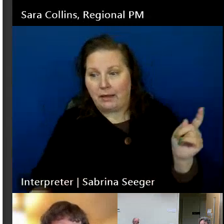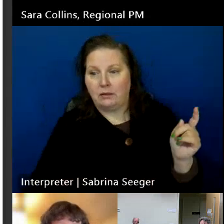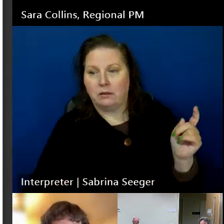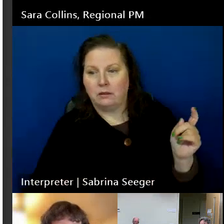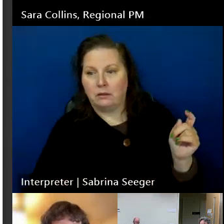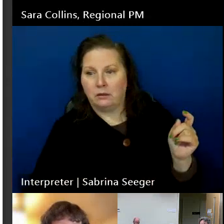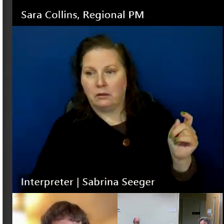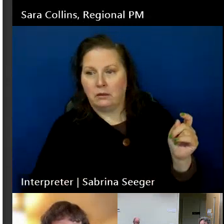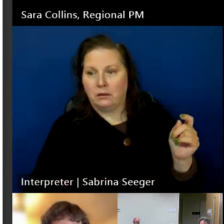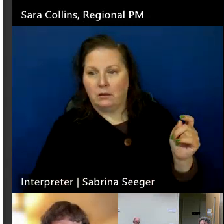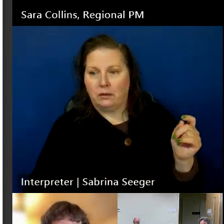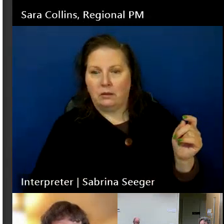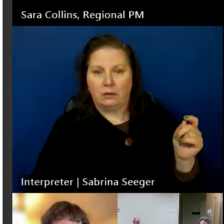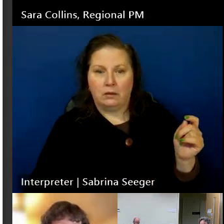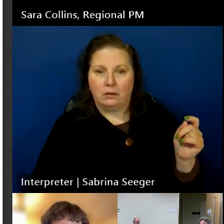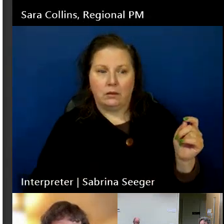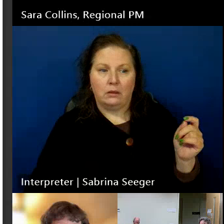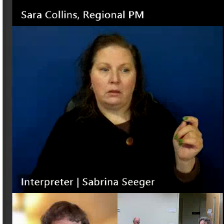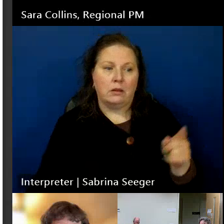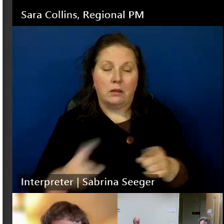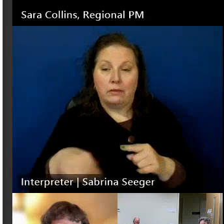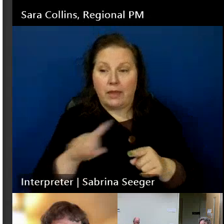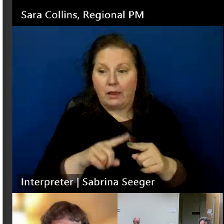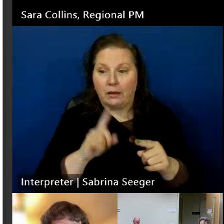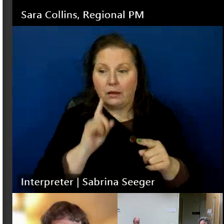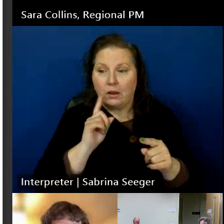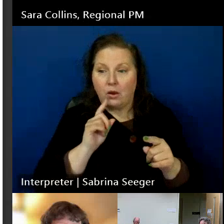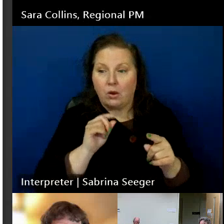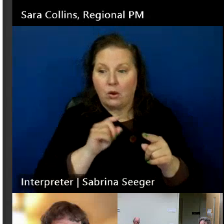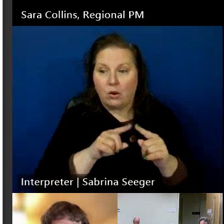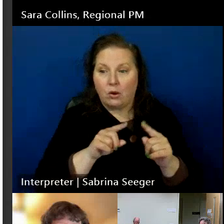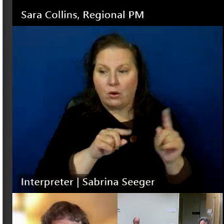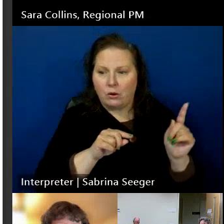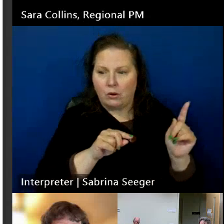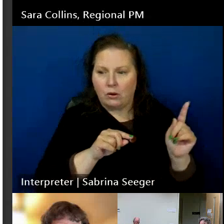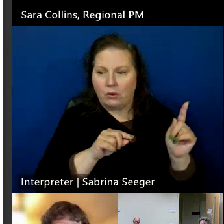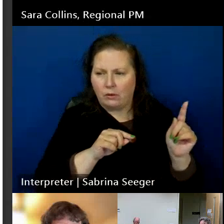came about that the Affordable Connectivity Program at the federal